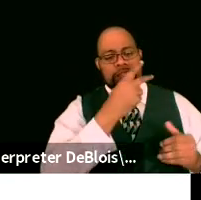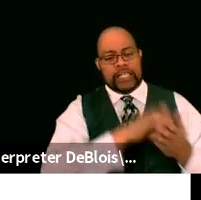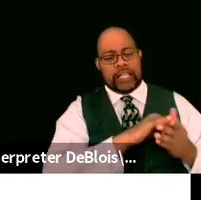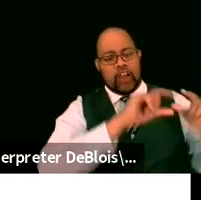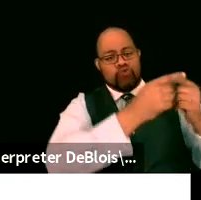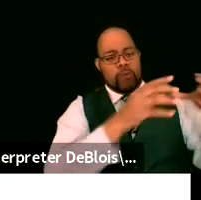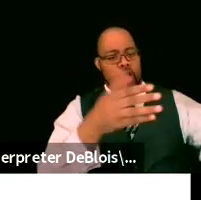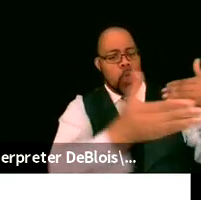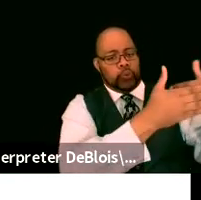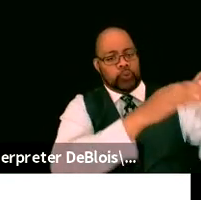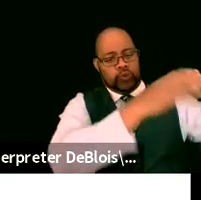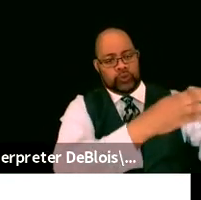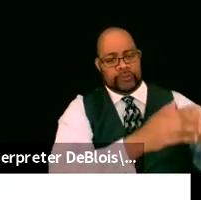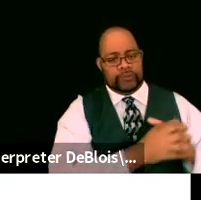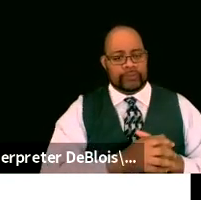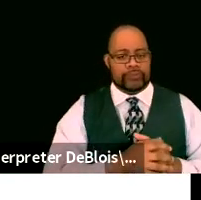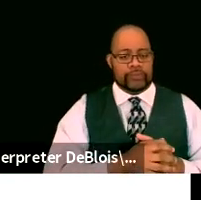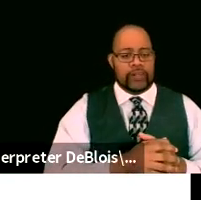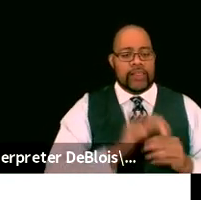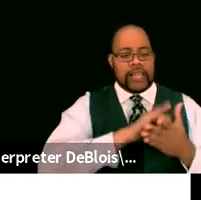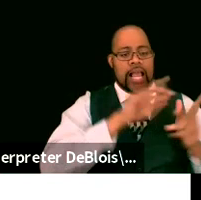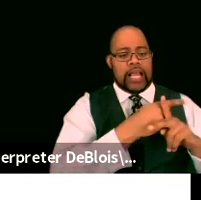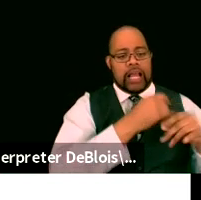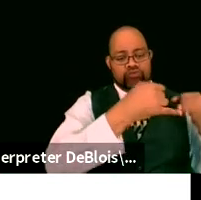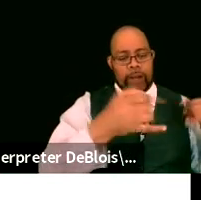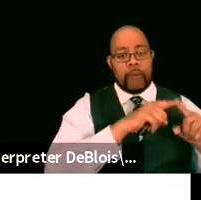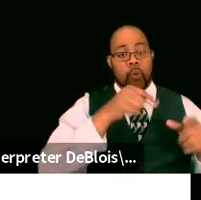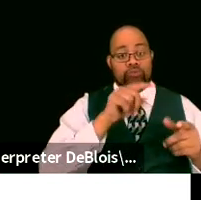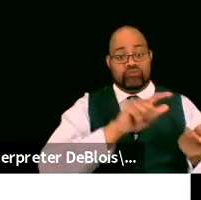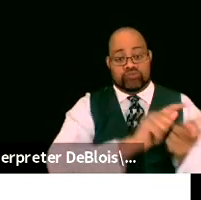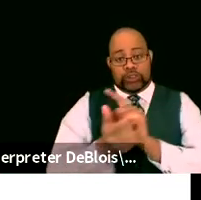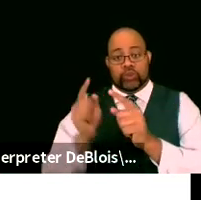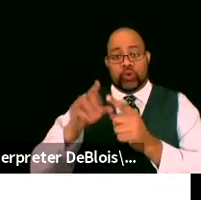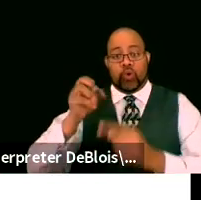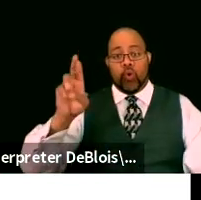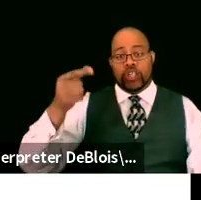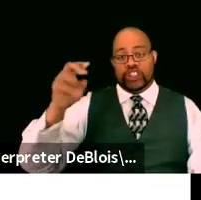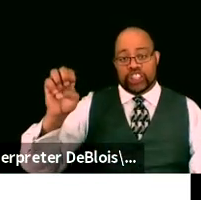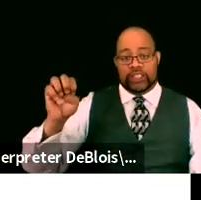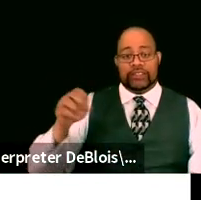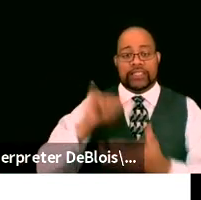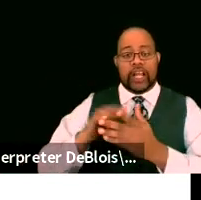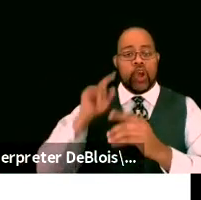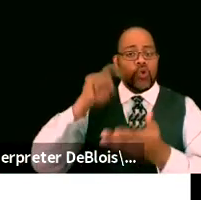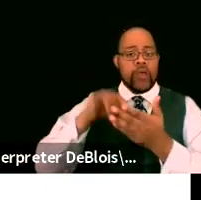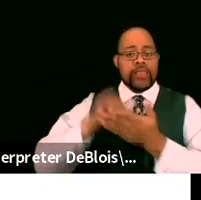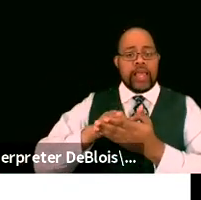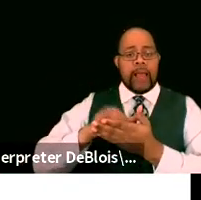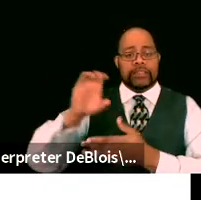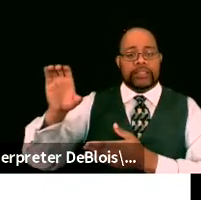group quite closely to the Burkholderia lata type strain. However, when you transition to a core genome phylogeny, you'll notice that the